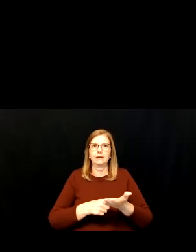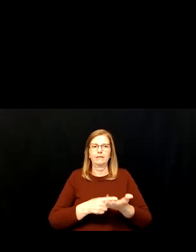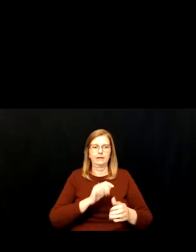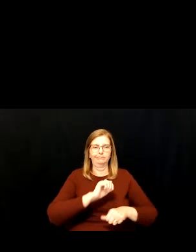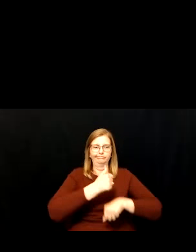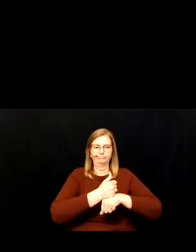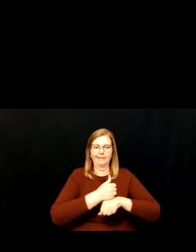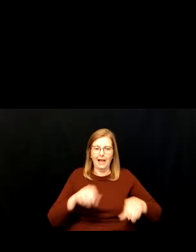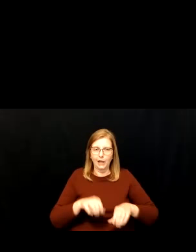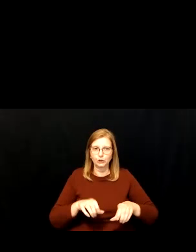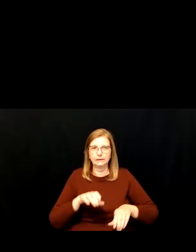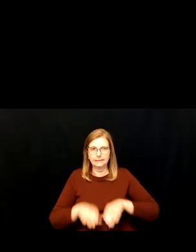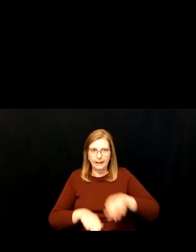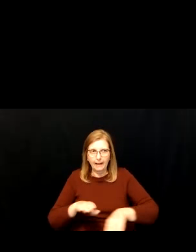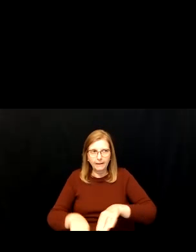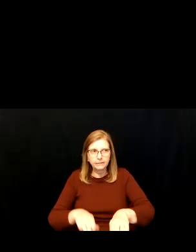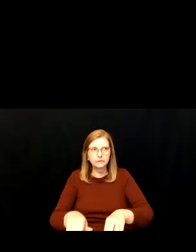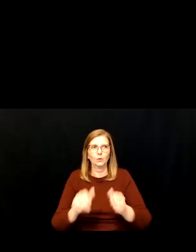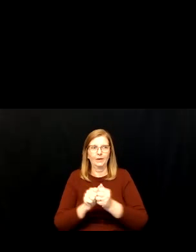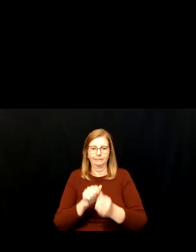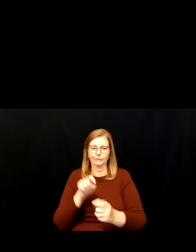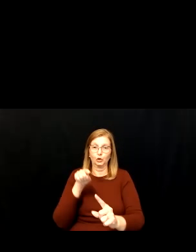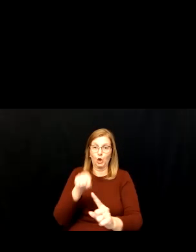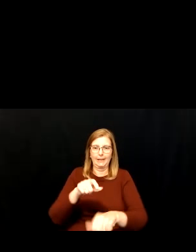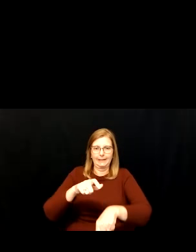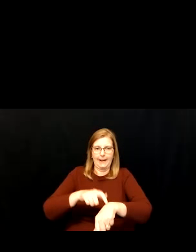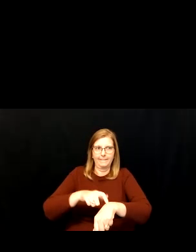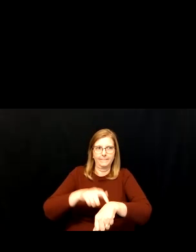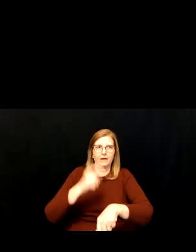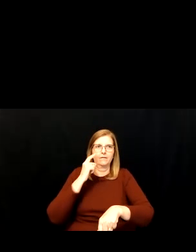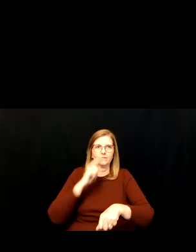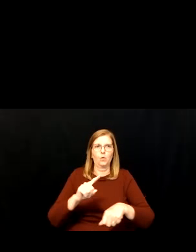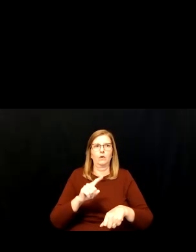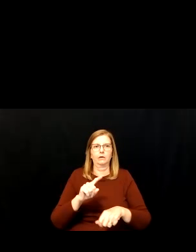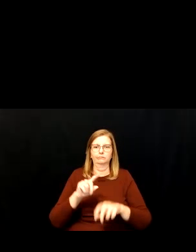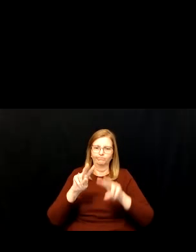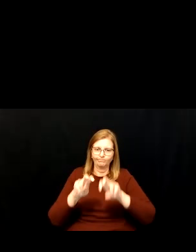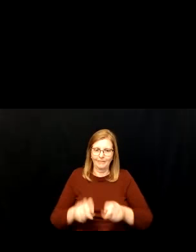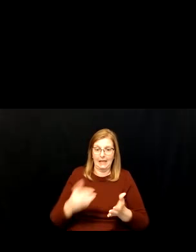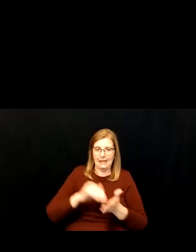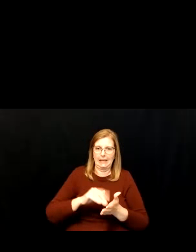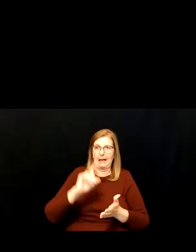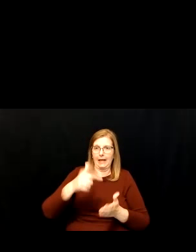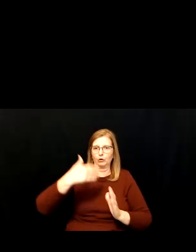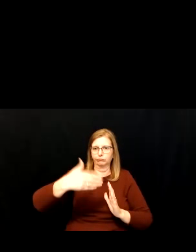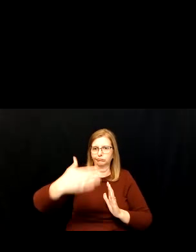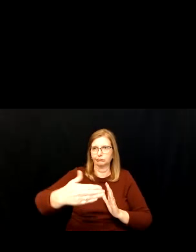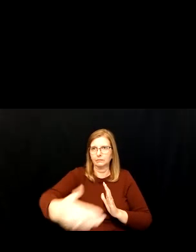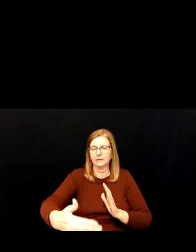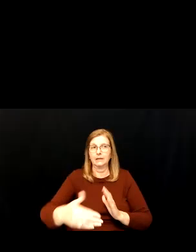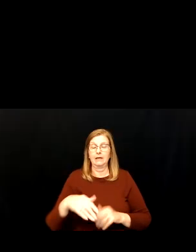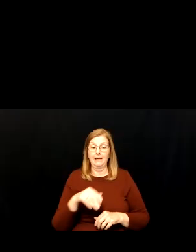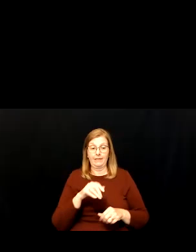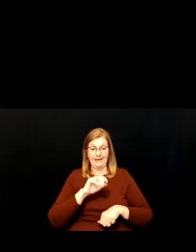and ongoing opportunities for reassessment. Again, this is the map that says, here's what we're going to do, but then here